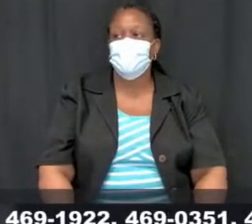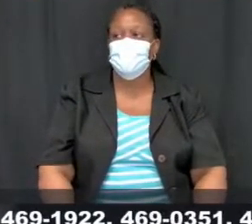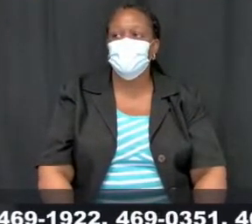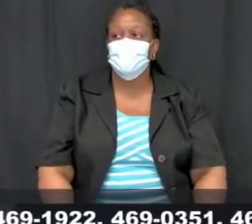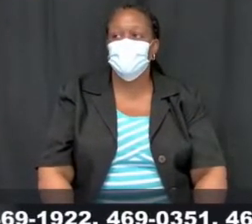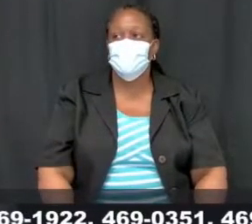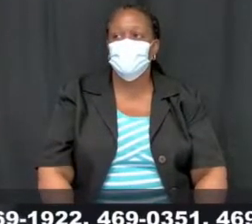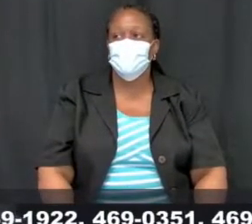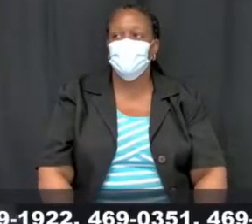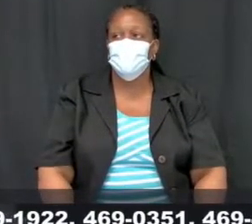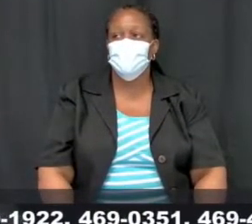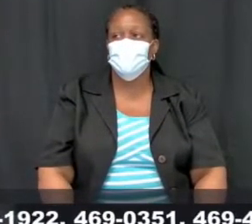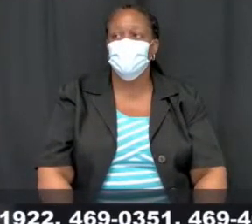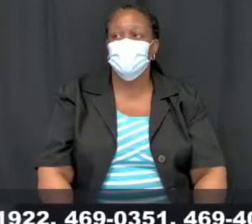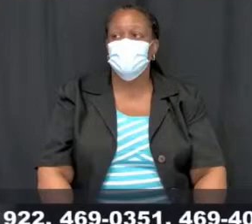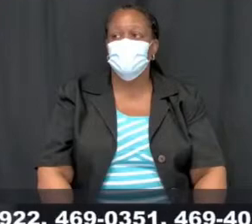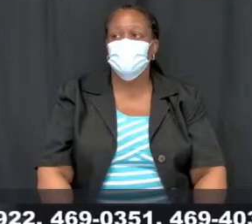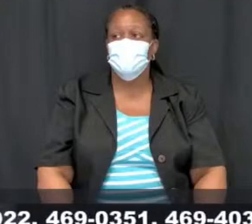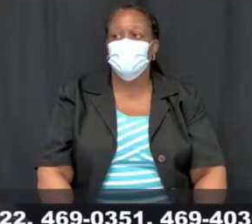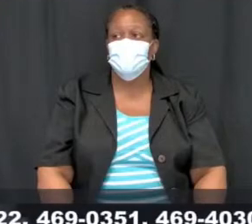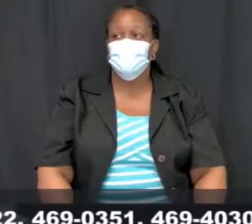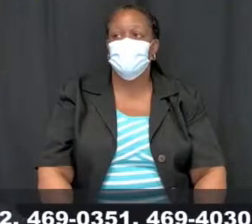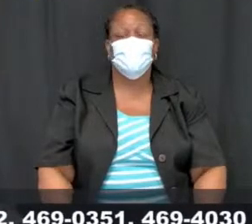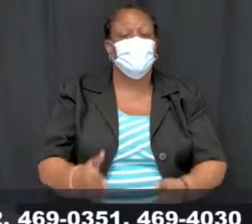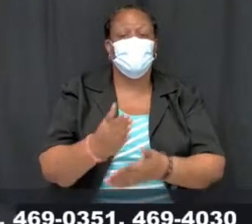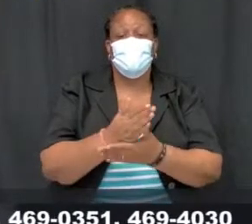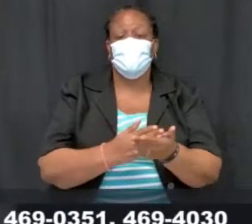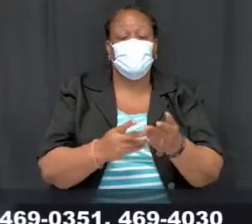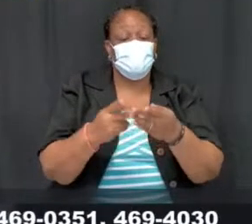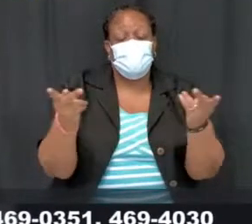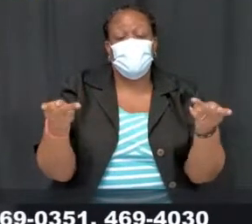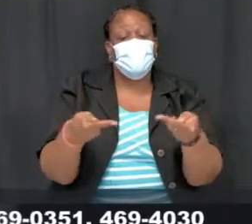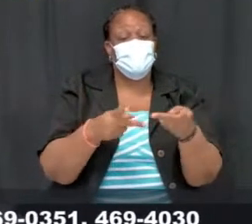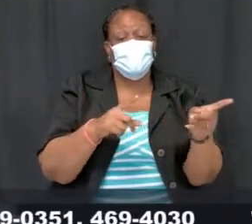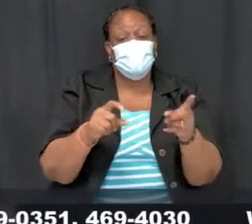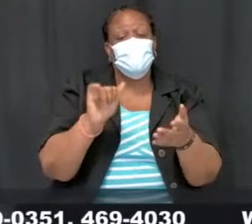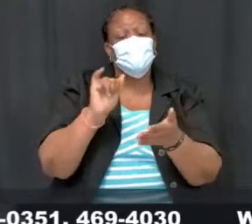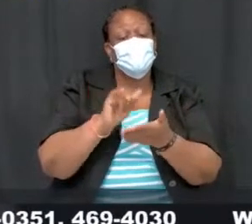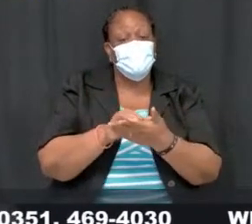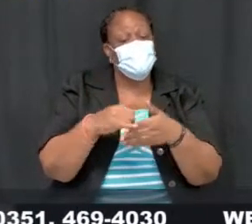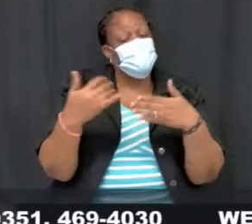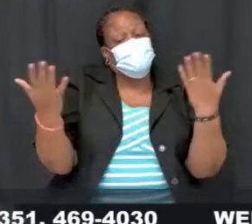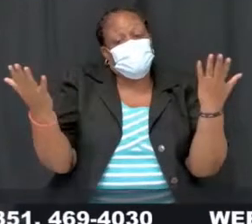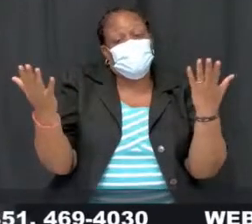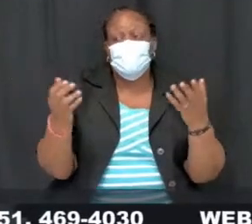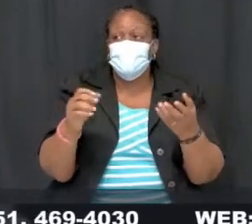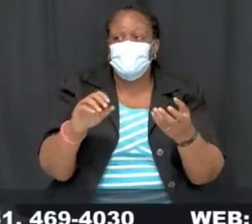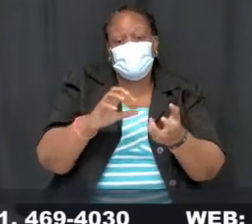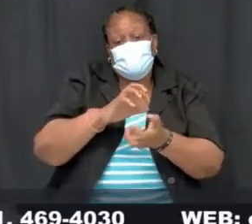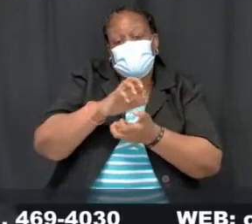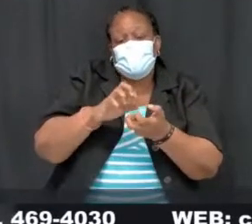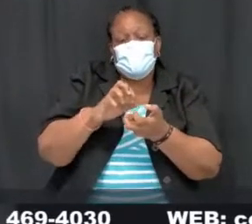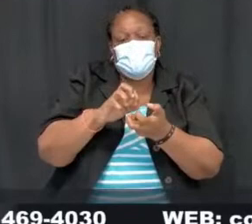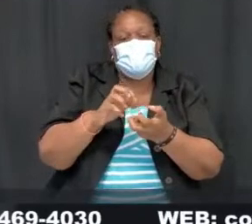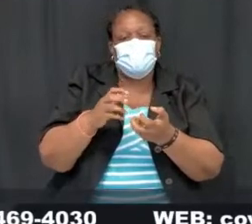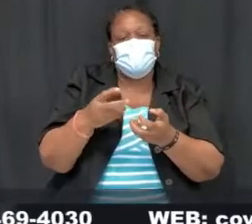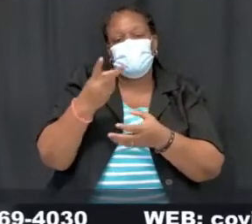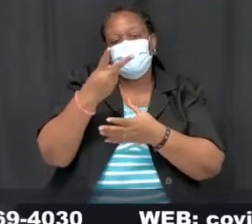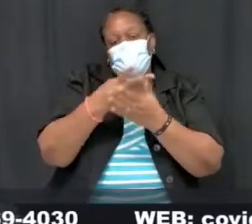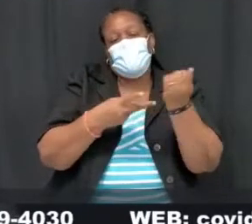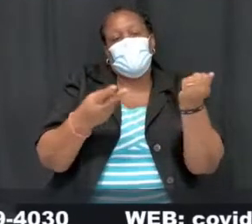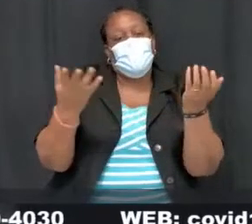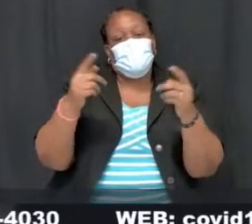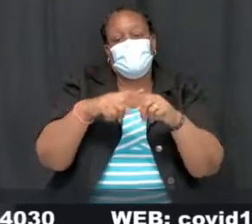Pfizer-BioNTech as the second. There are some countries, including Canada, that have adopted this mixed regimen,